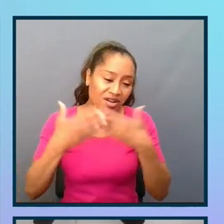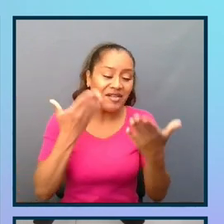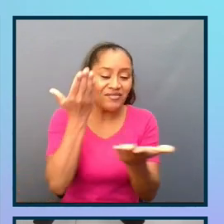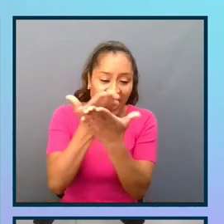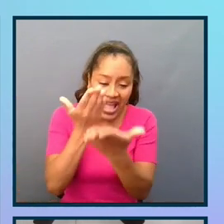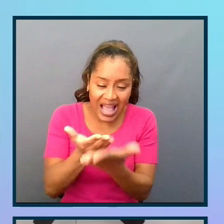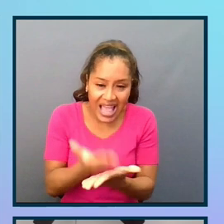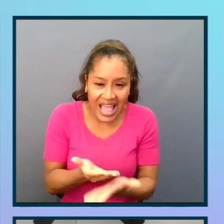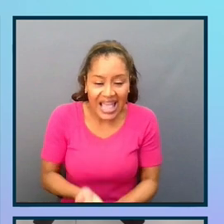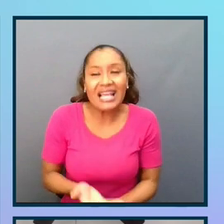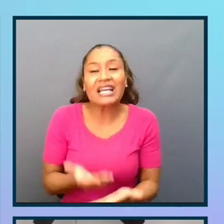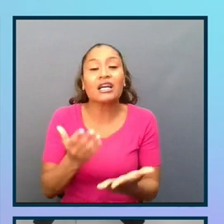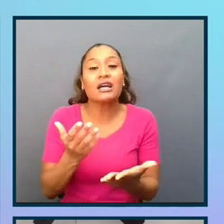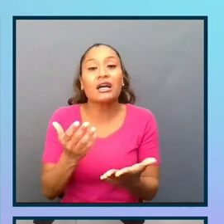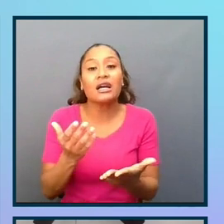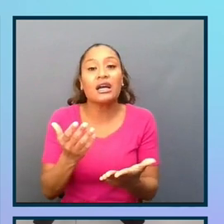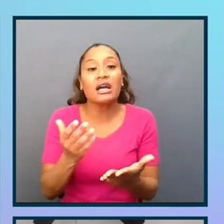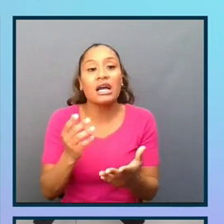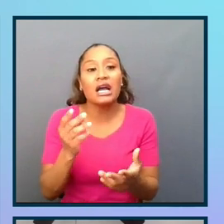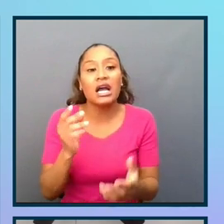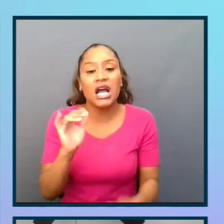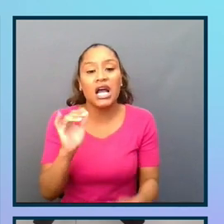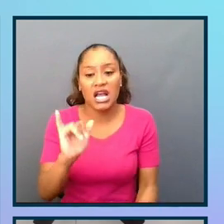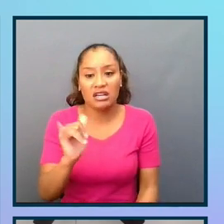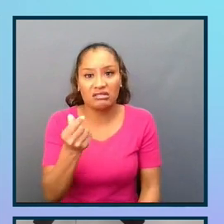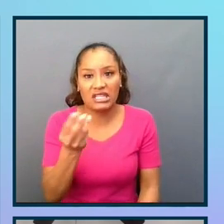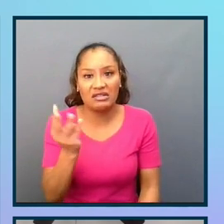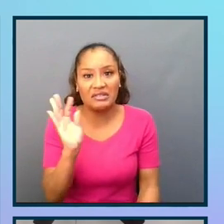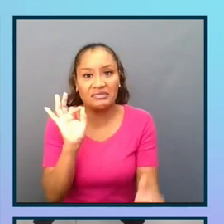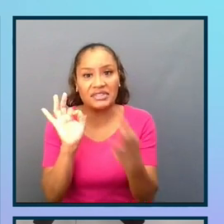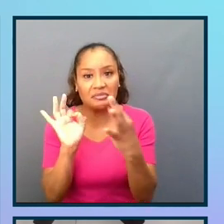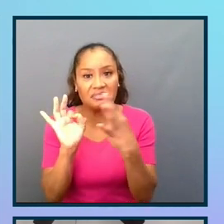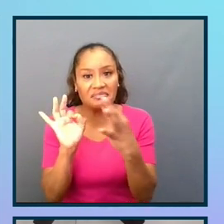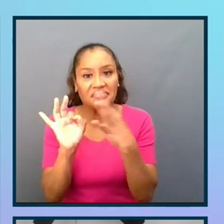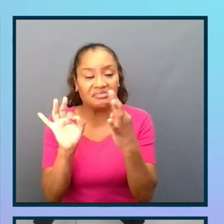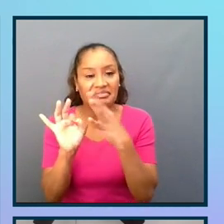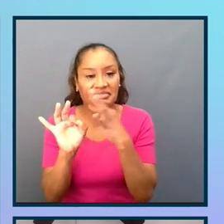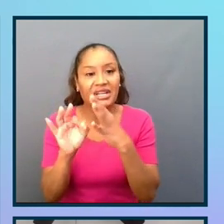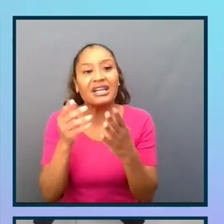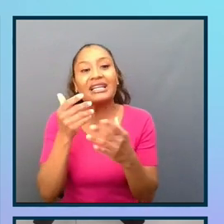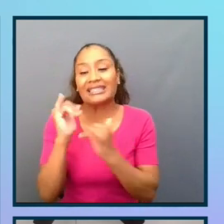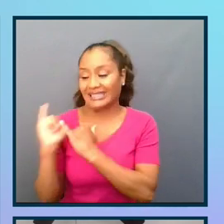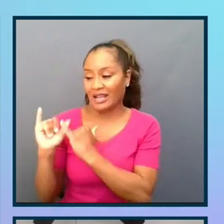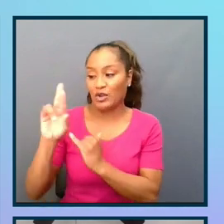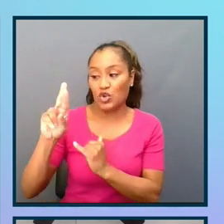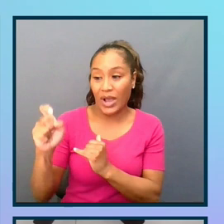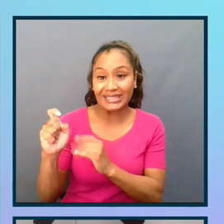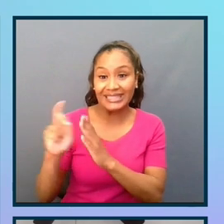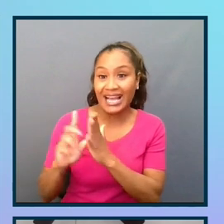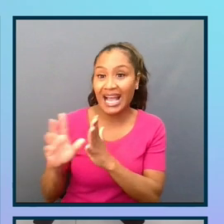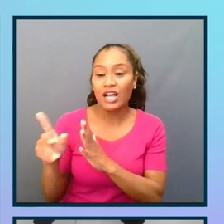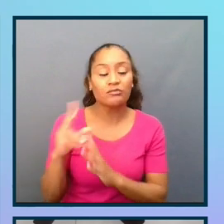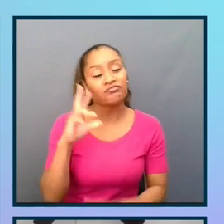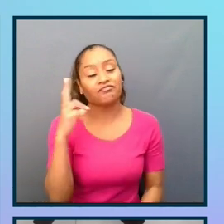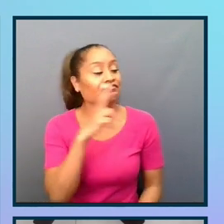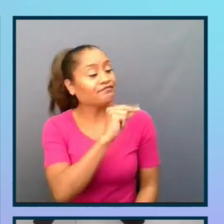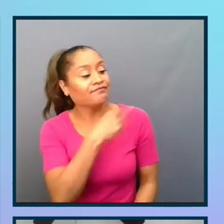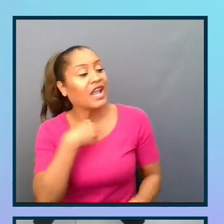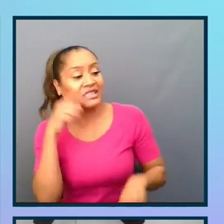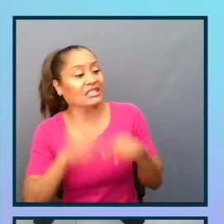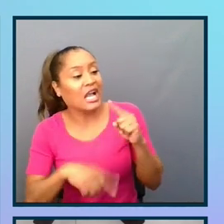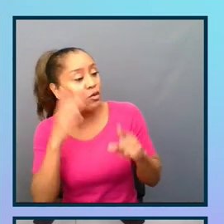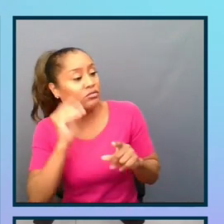components. But we quite quickly received several bits of feedback from fellow UX designers that they can't use this because it's not